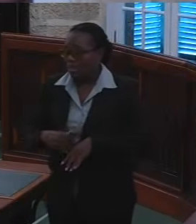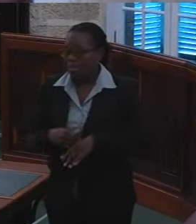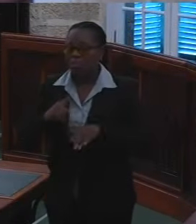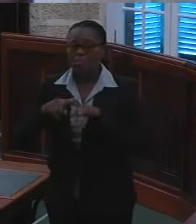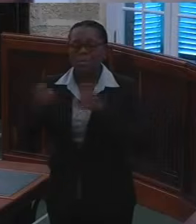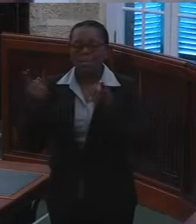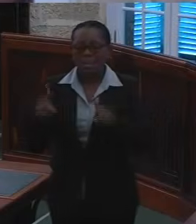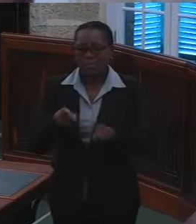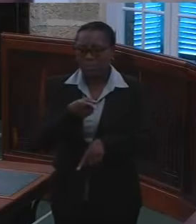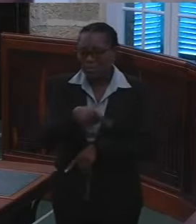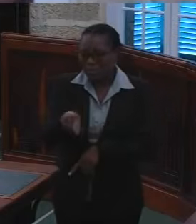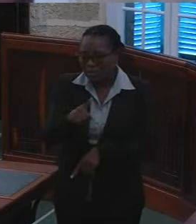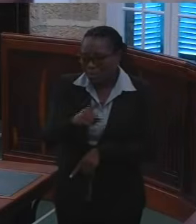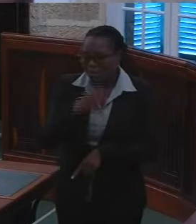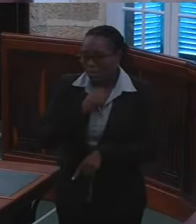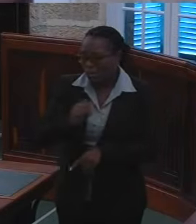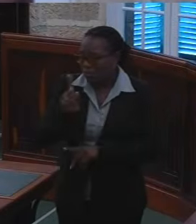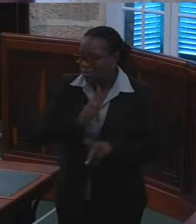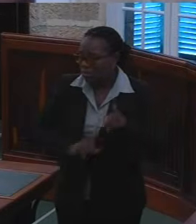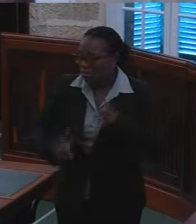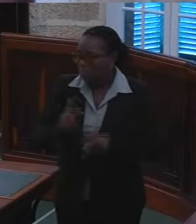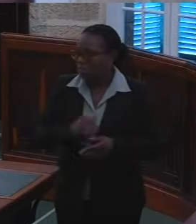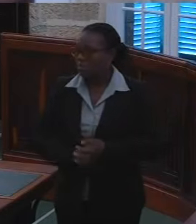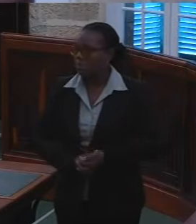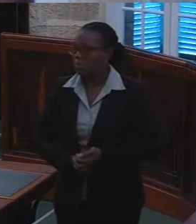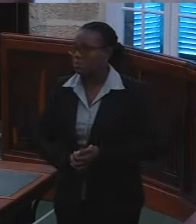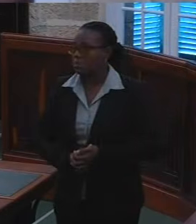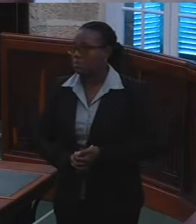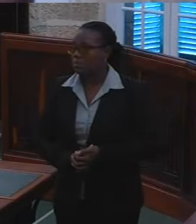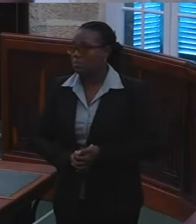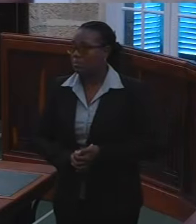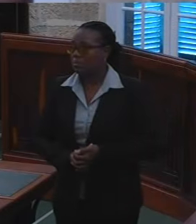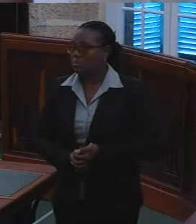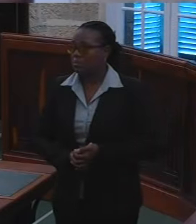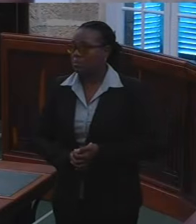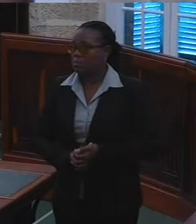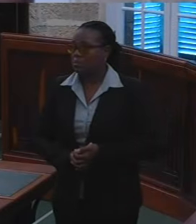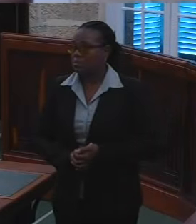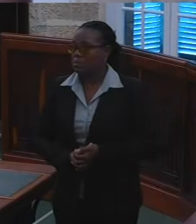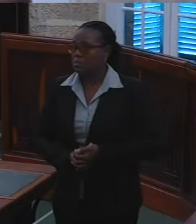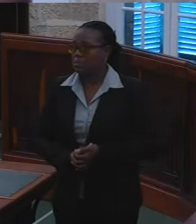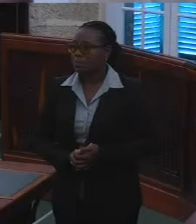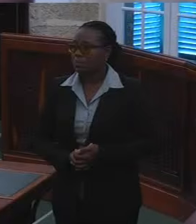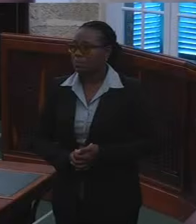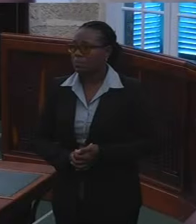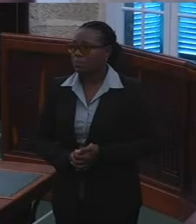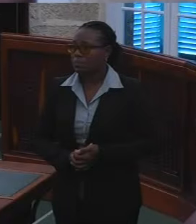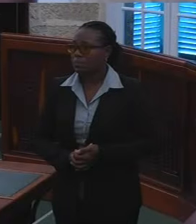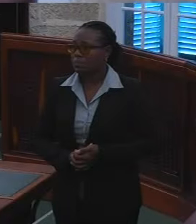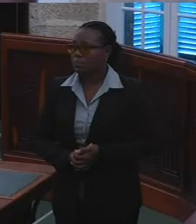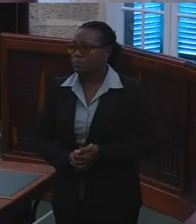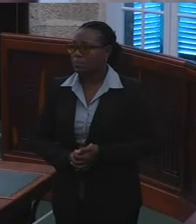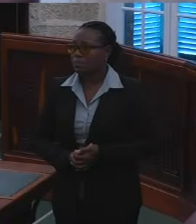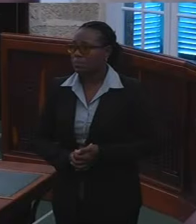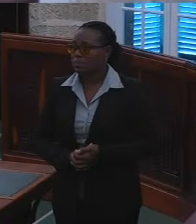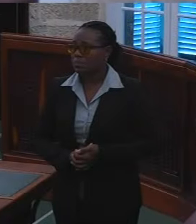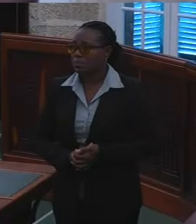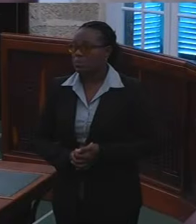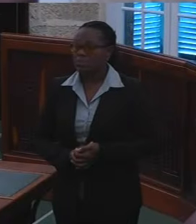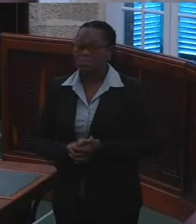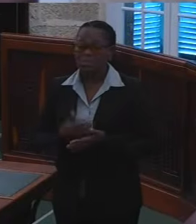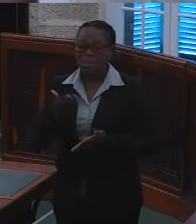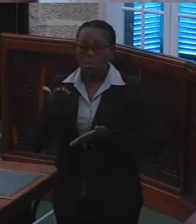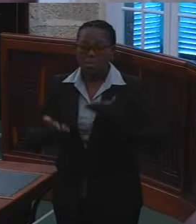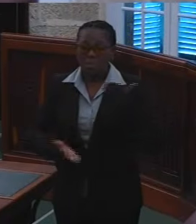country, where because they may be restless, or because they have certain idiosyncrasies because